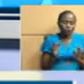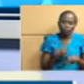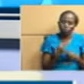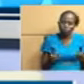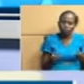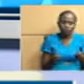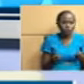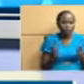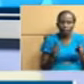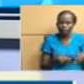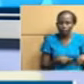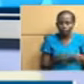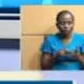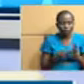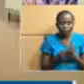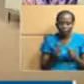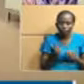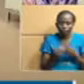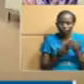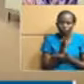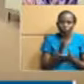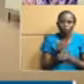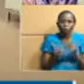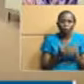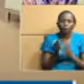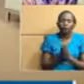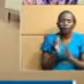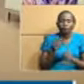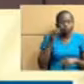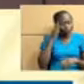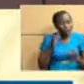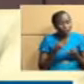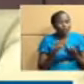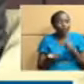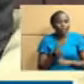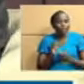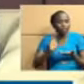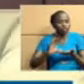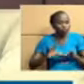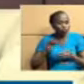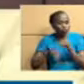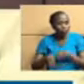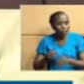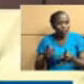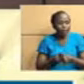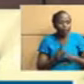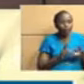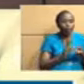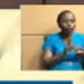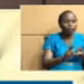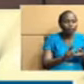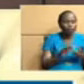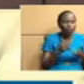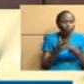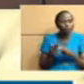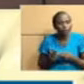that, which is not happening at the moment. And you need to be able to draw a line between what you're getting as grants and the burden of loans. And the terms